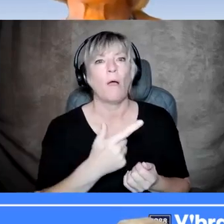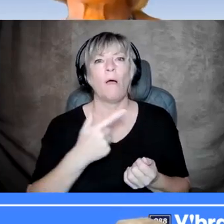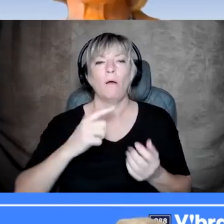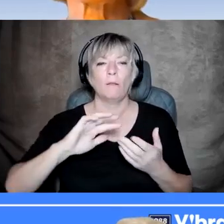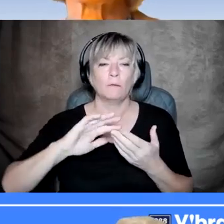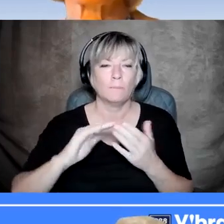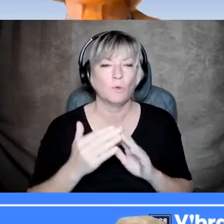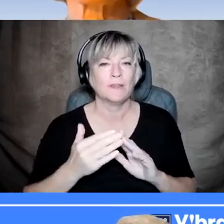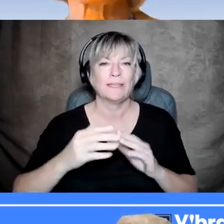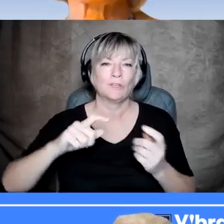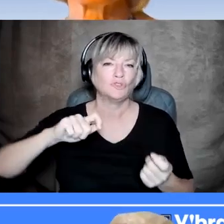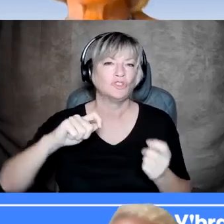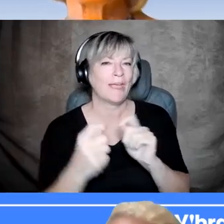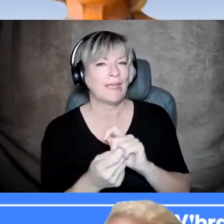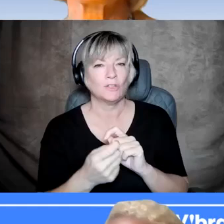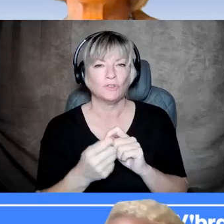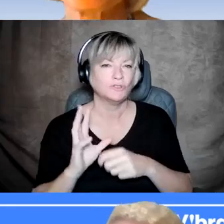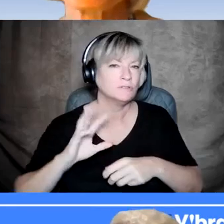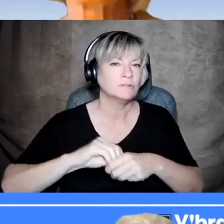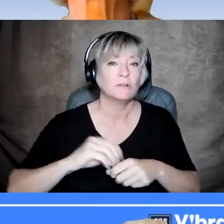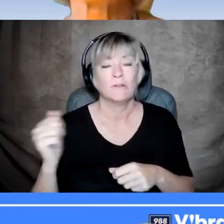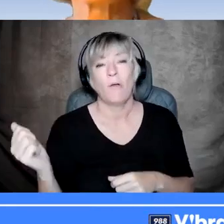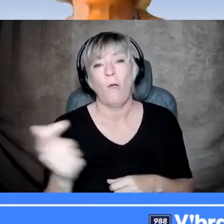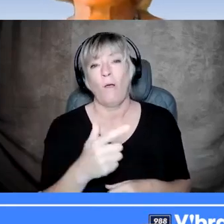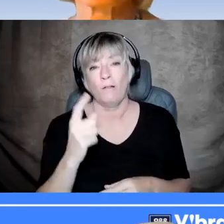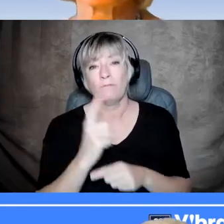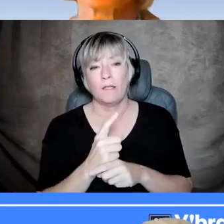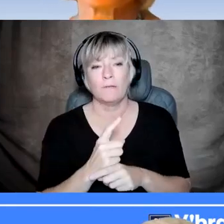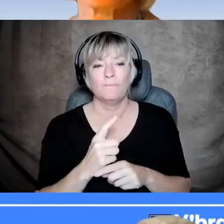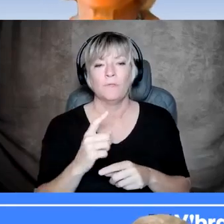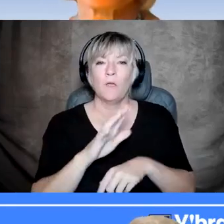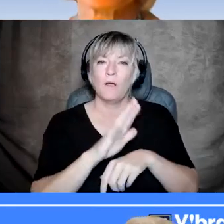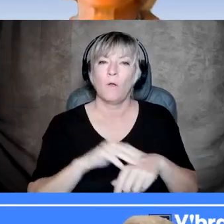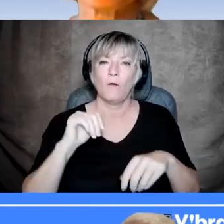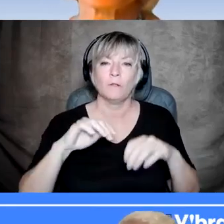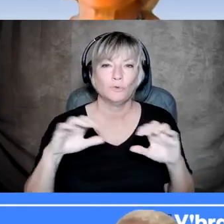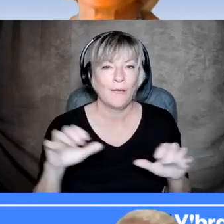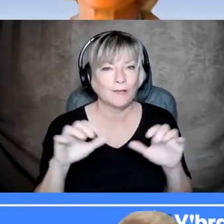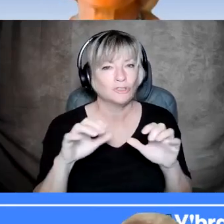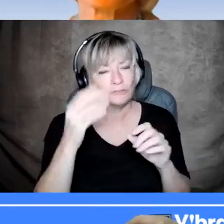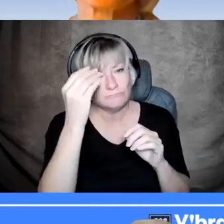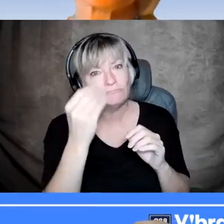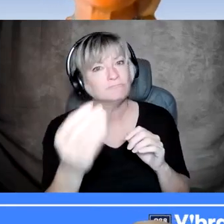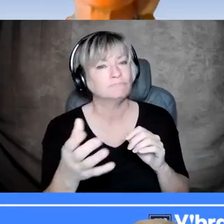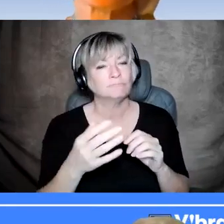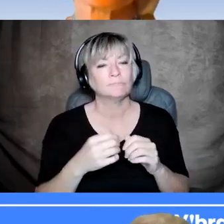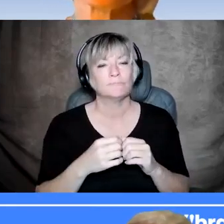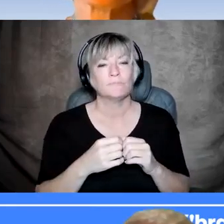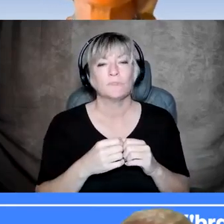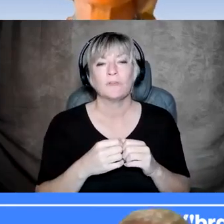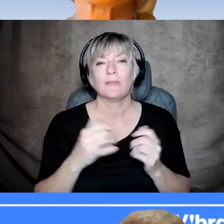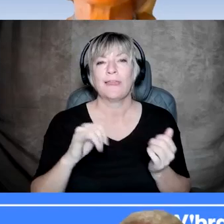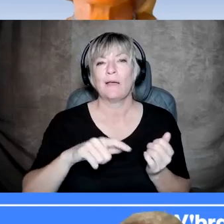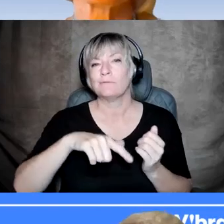change agents, and that it is for all of us, right? It is a call to action, guys. So I want us to heed that call. Let me turn